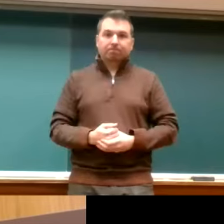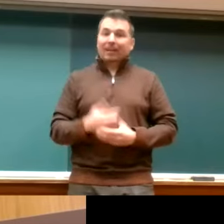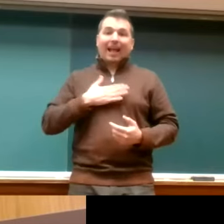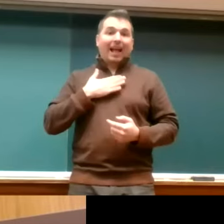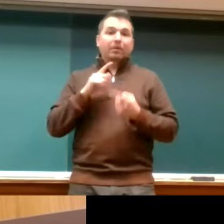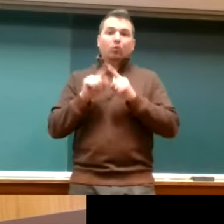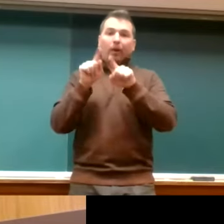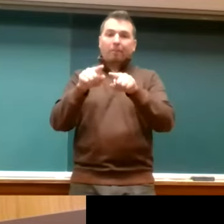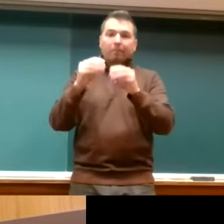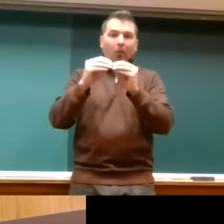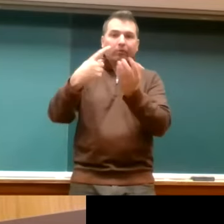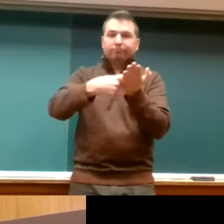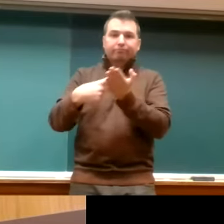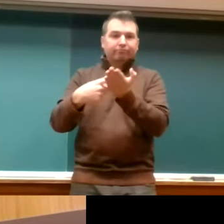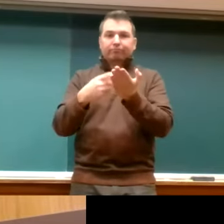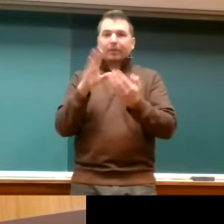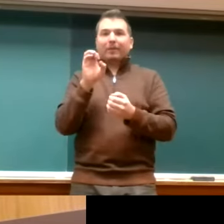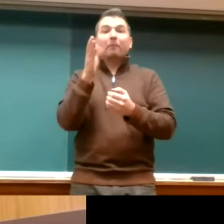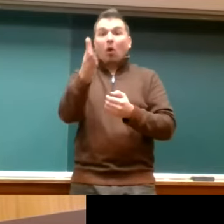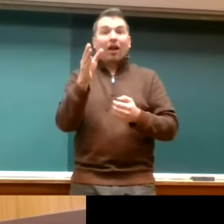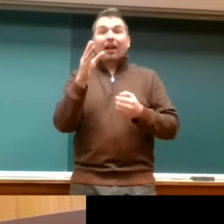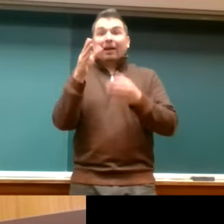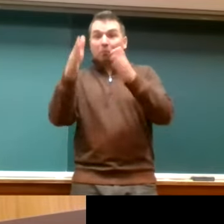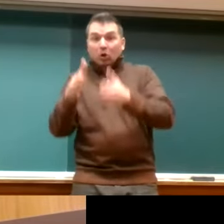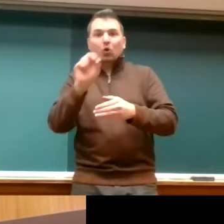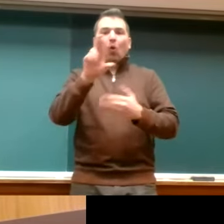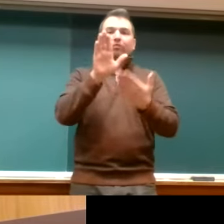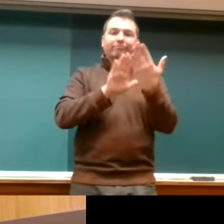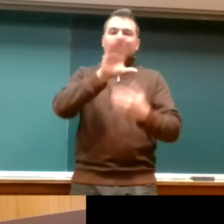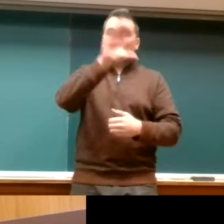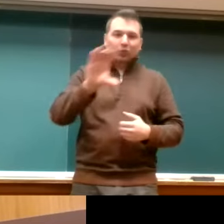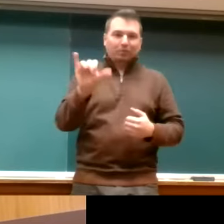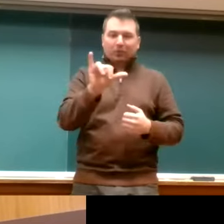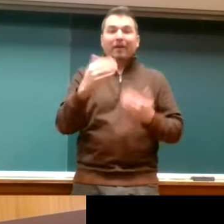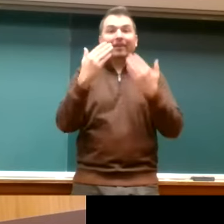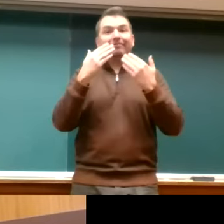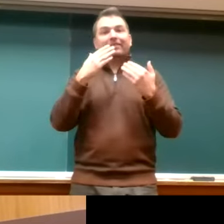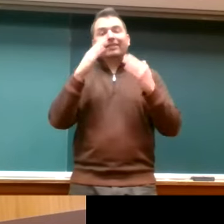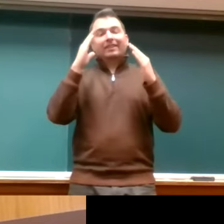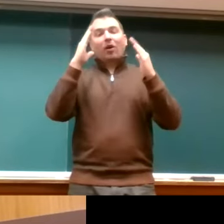come and talk, or at least via Zoom. Thank you so much, everybody. I'm sorry I didn't get to see you all. I